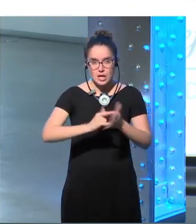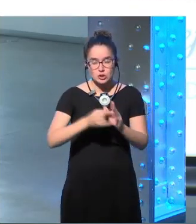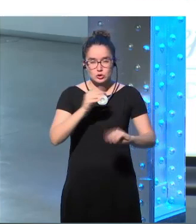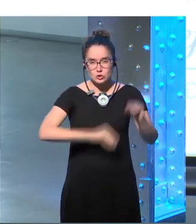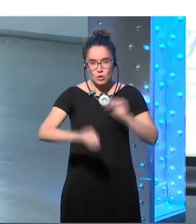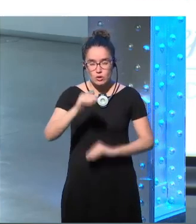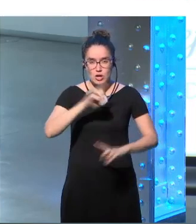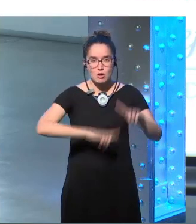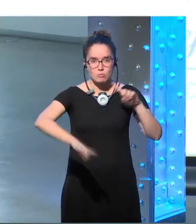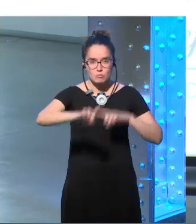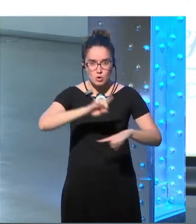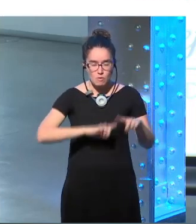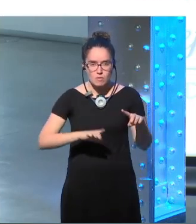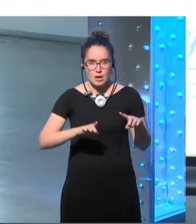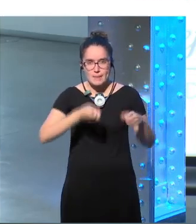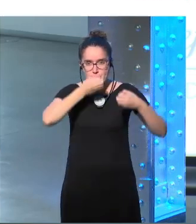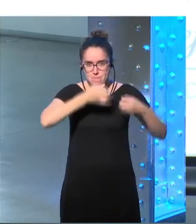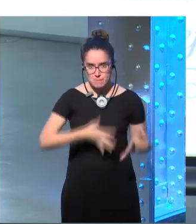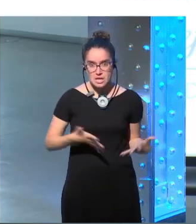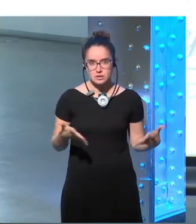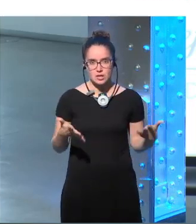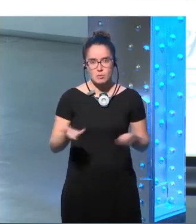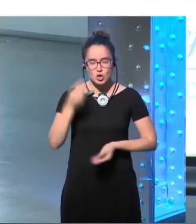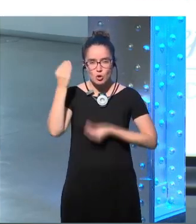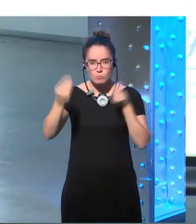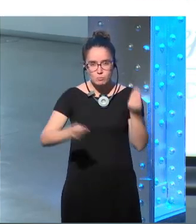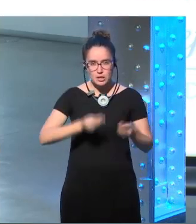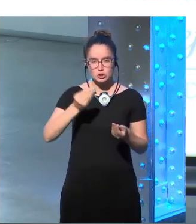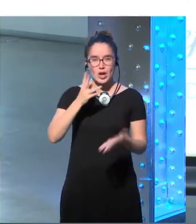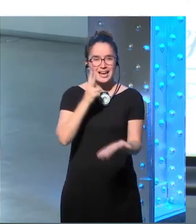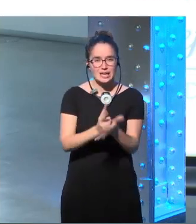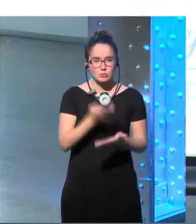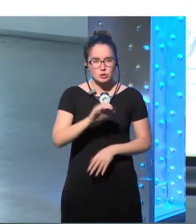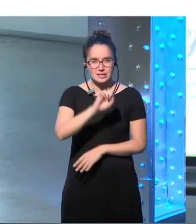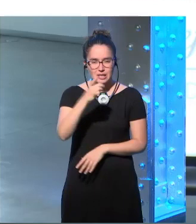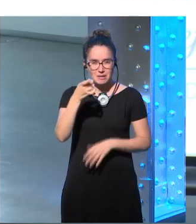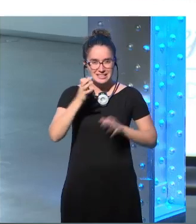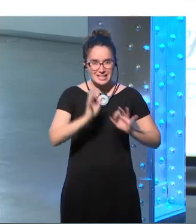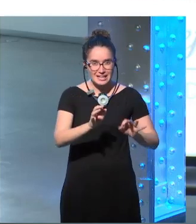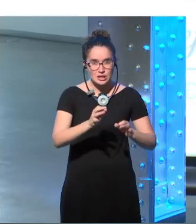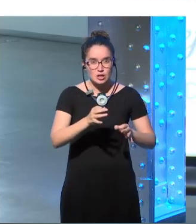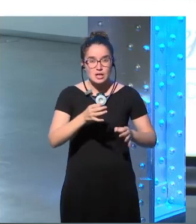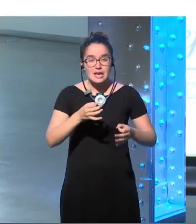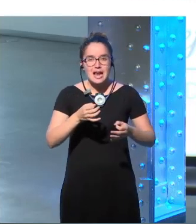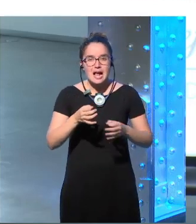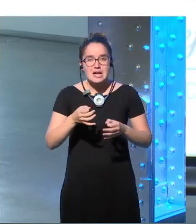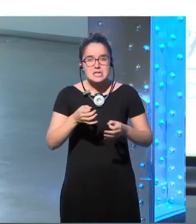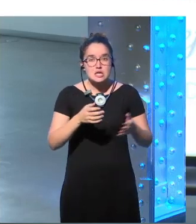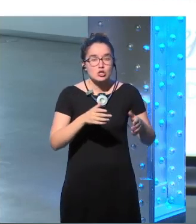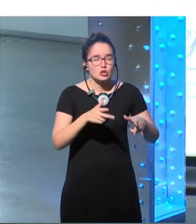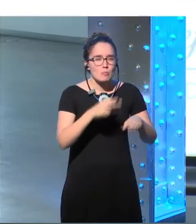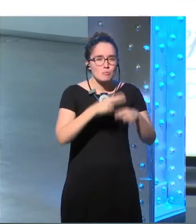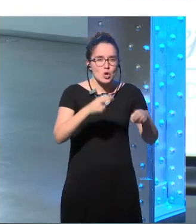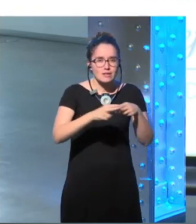of the main challenge, and how we sort of manage the growing polarization of society is also going to be